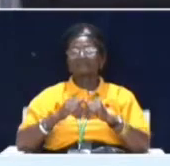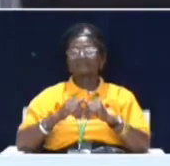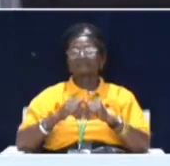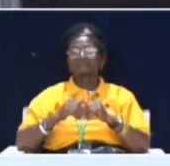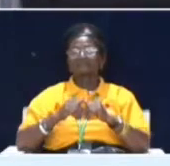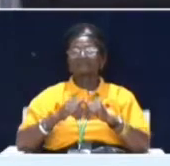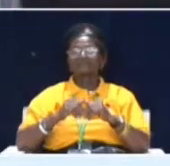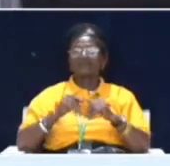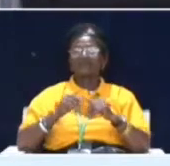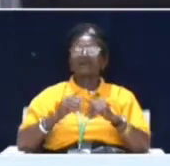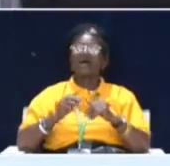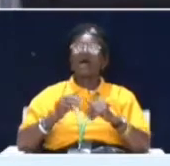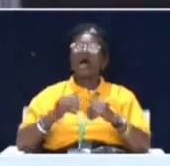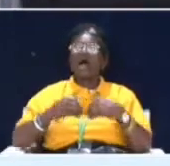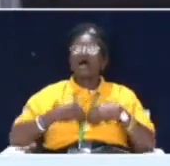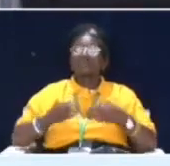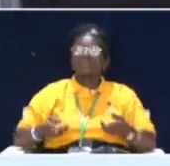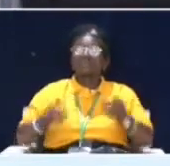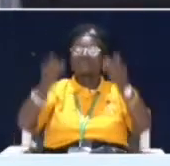had risen to